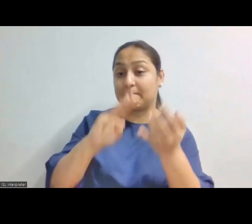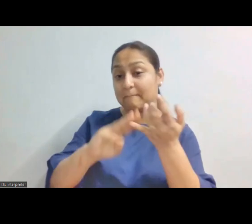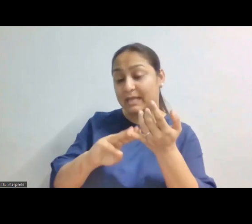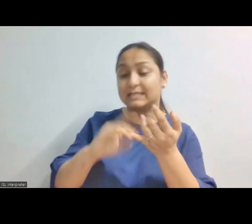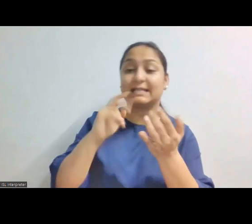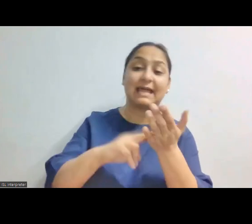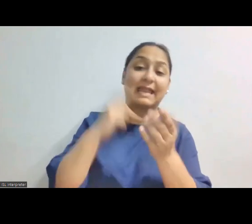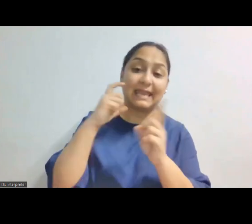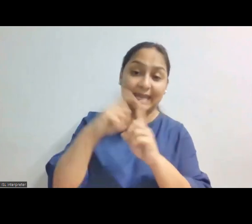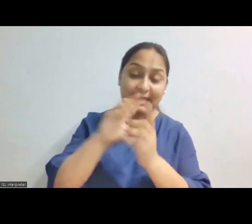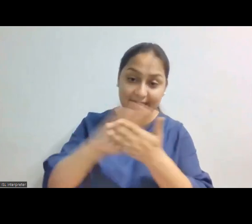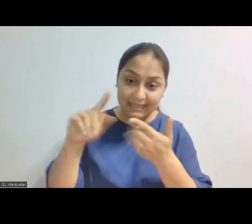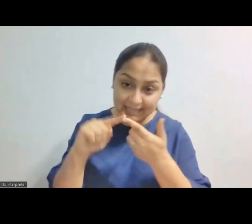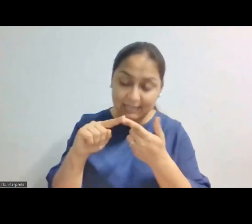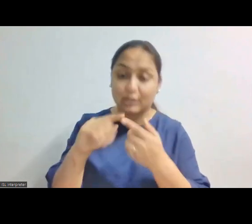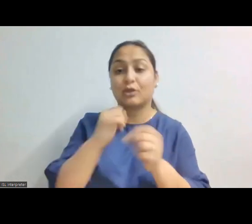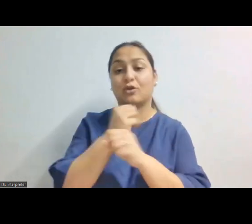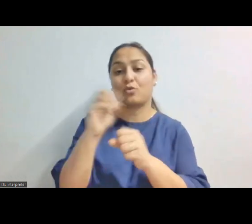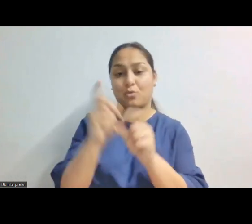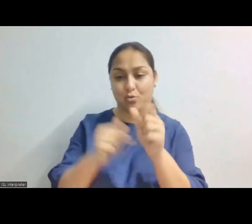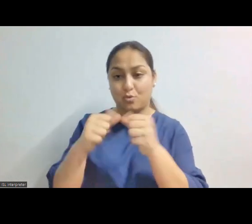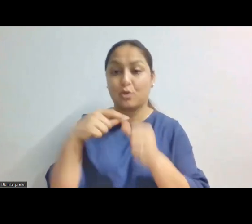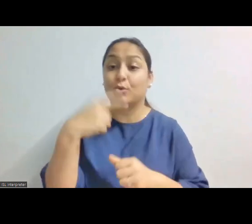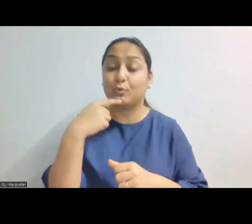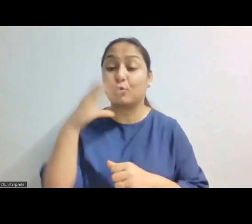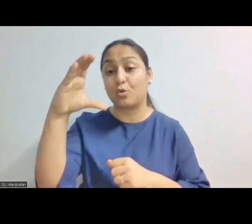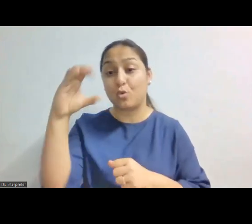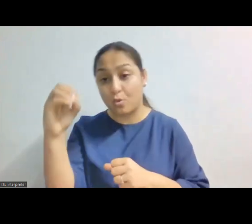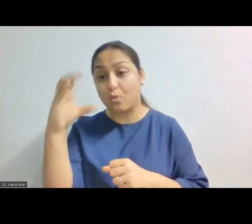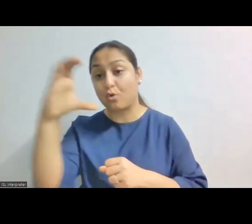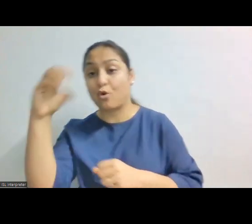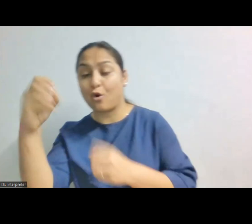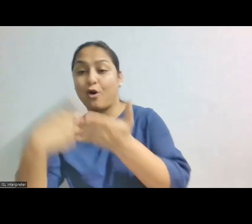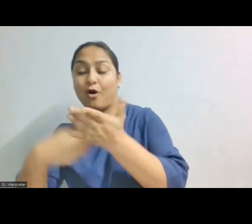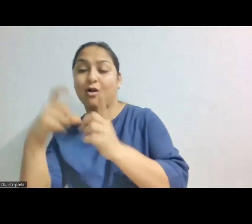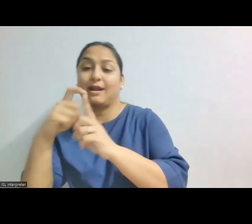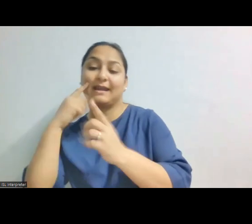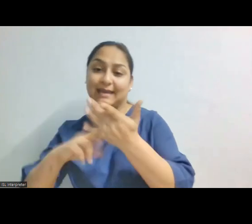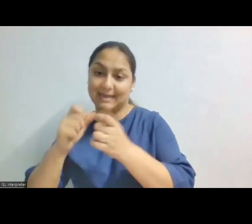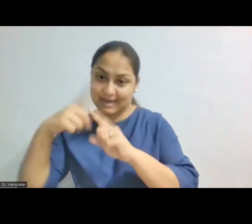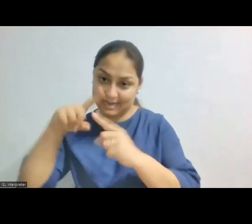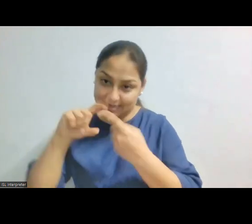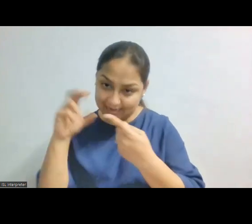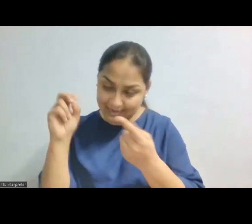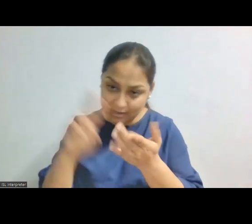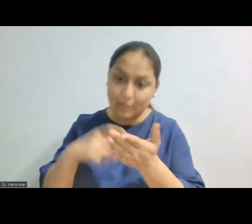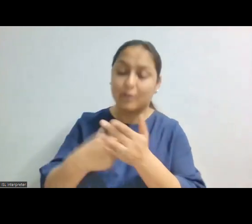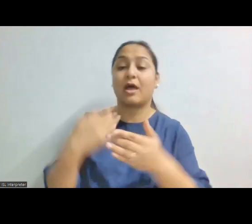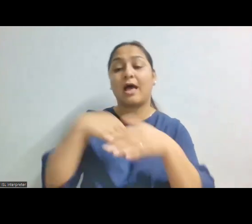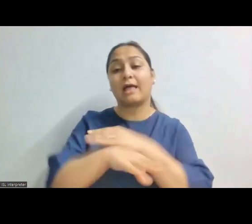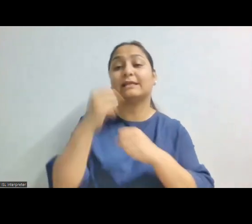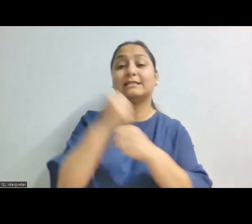India co-coordinator of the Gender Equality and Disability Working Group